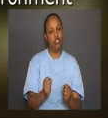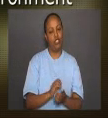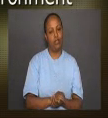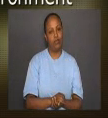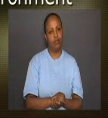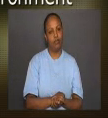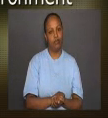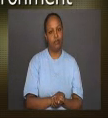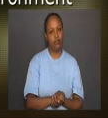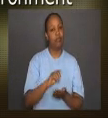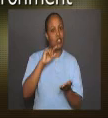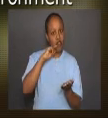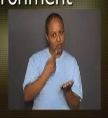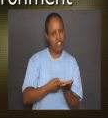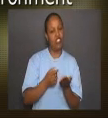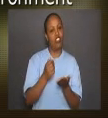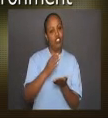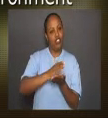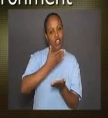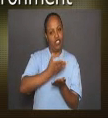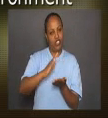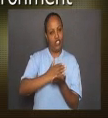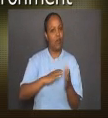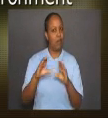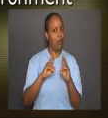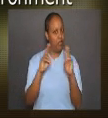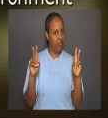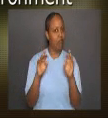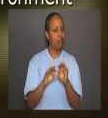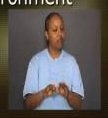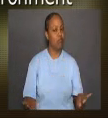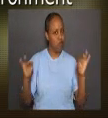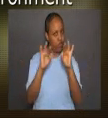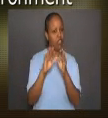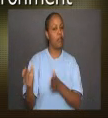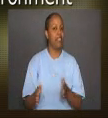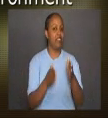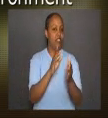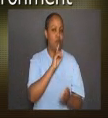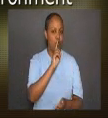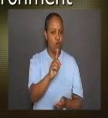Shared data and information is one important way.